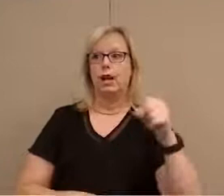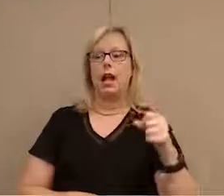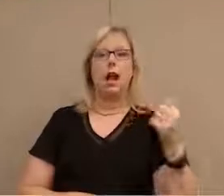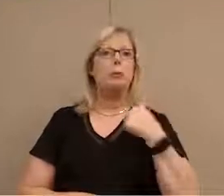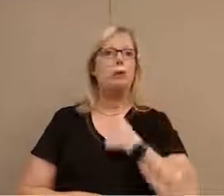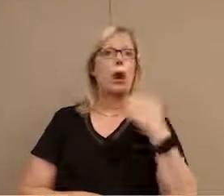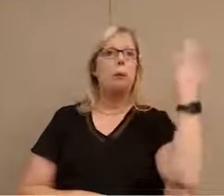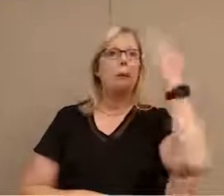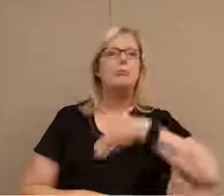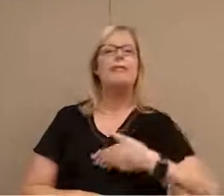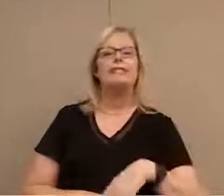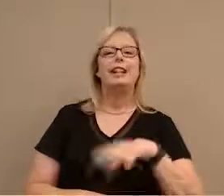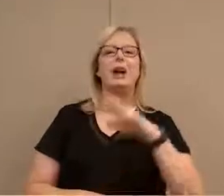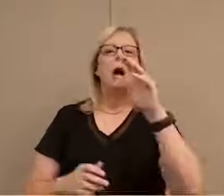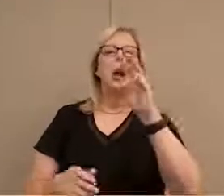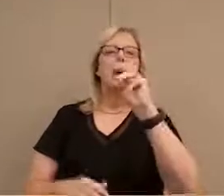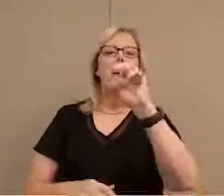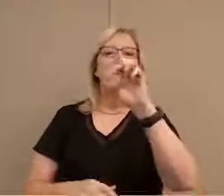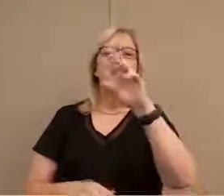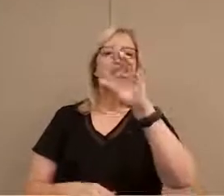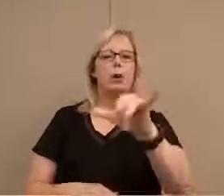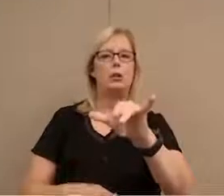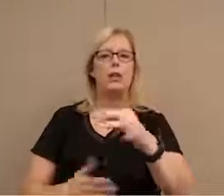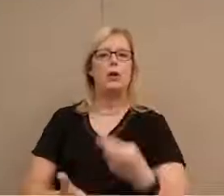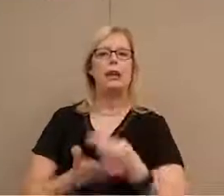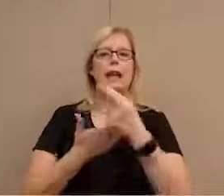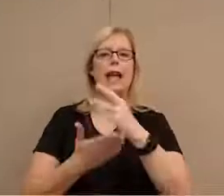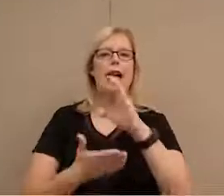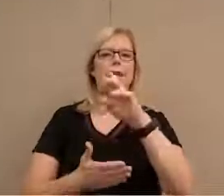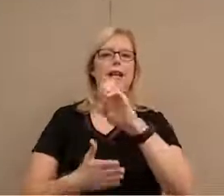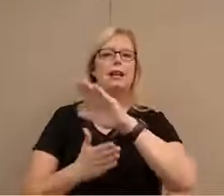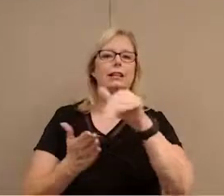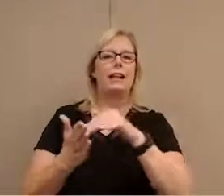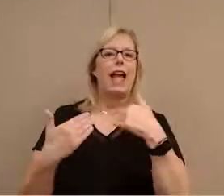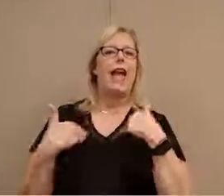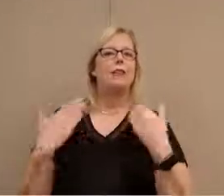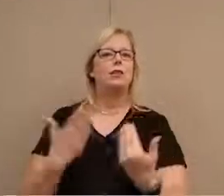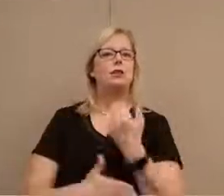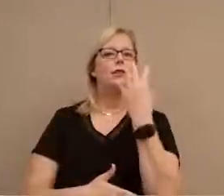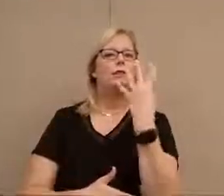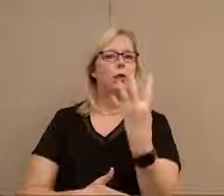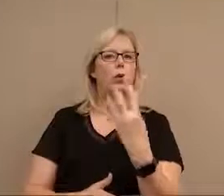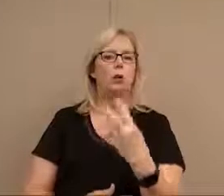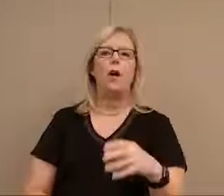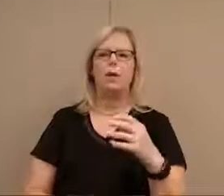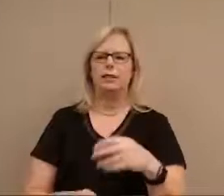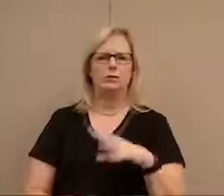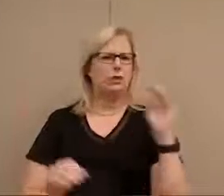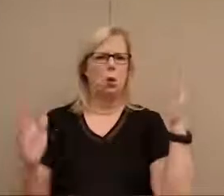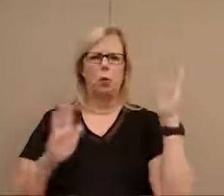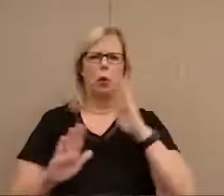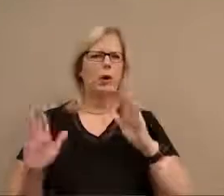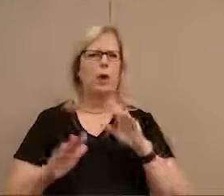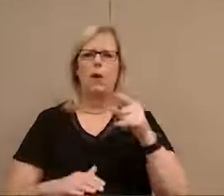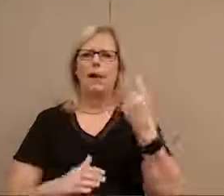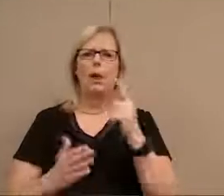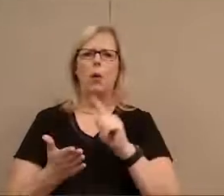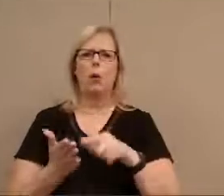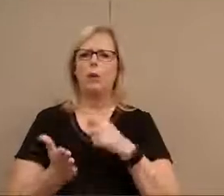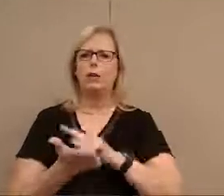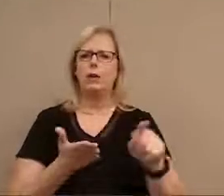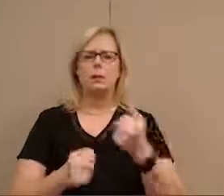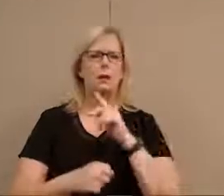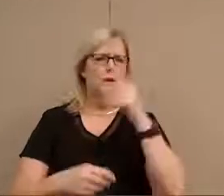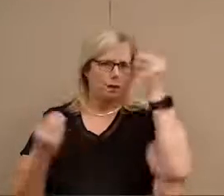sorry. Mercy Oh. Rehab and Care Center. Don't be sorry, I just wanted to make sure that everybody knew, because we only are here once a week, and so we got to make sure